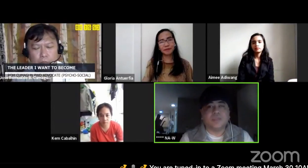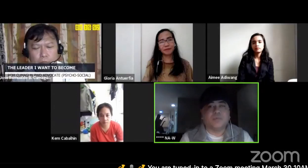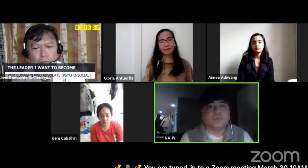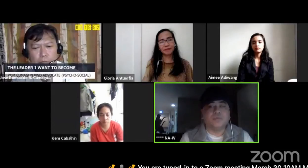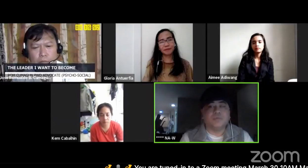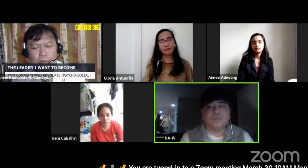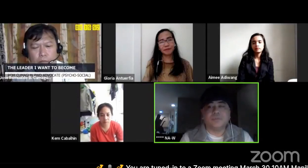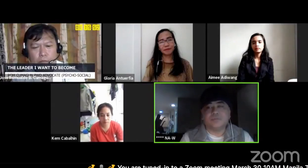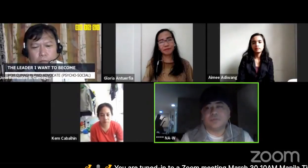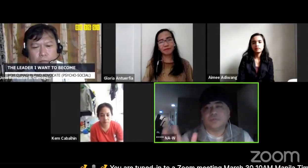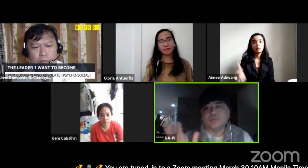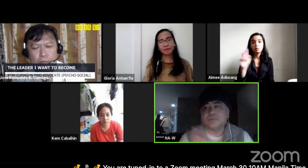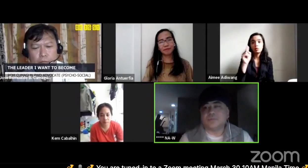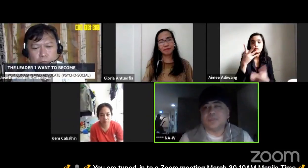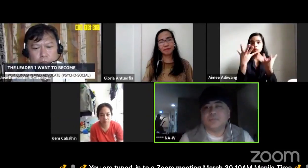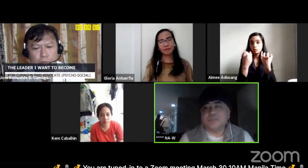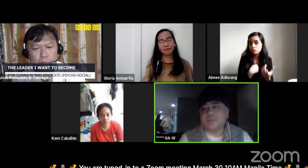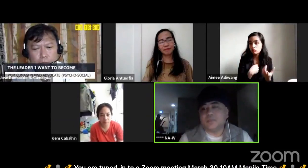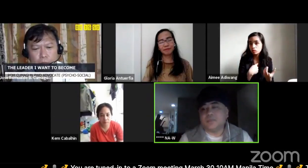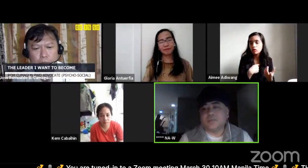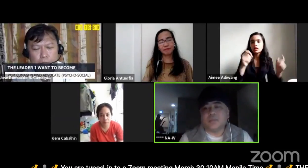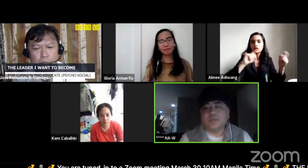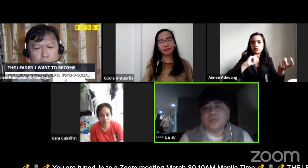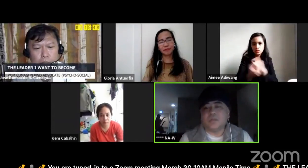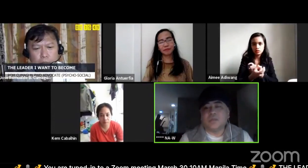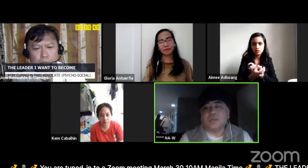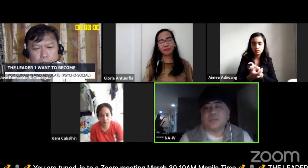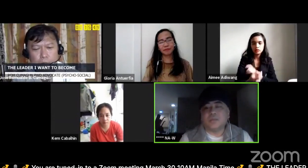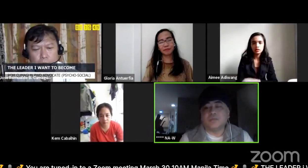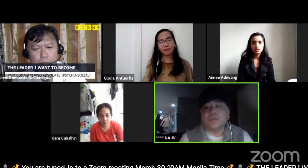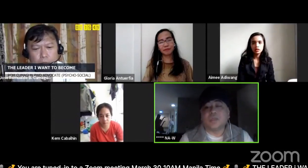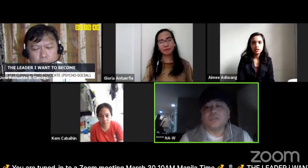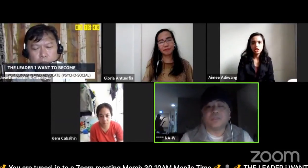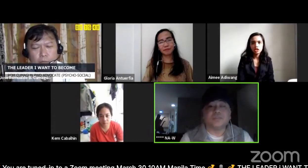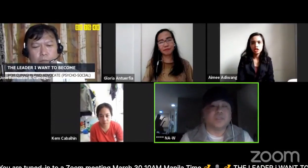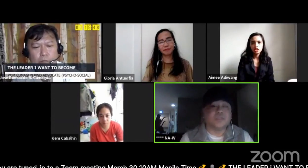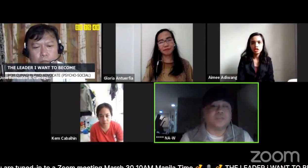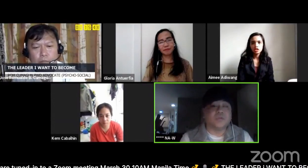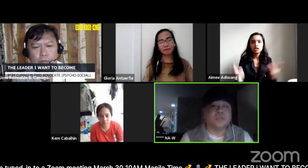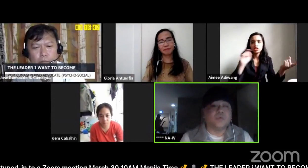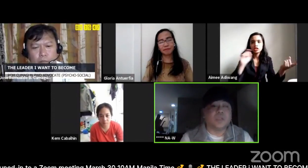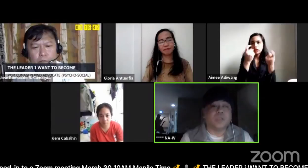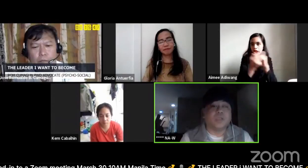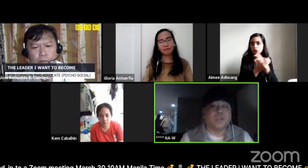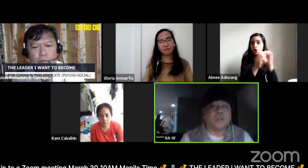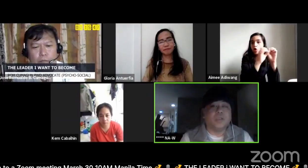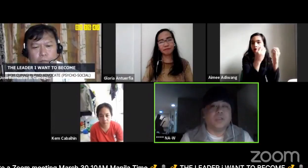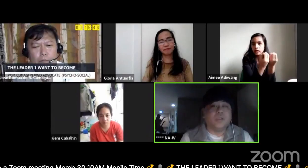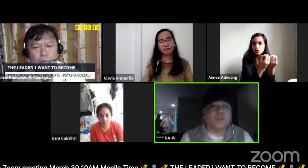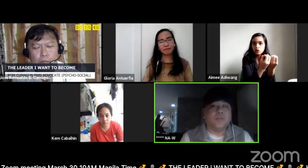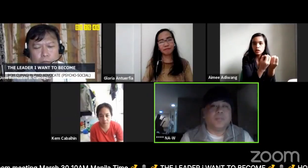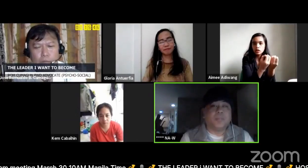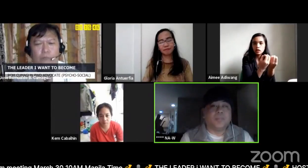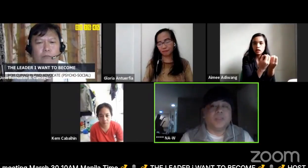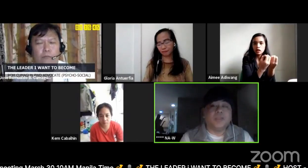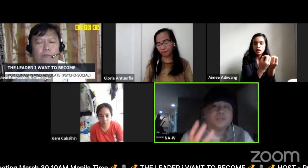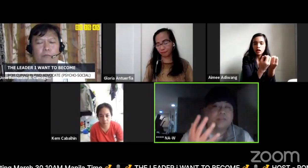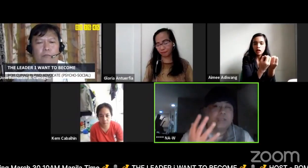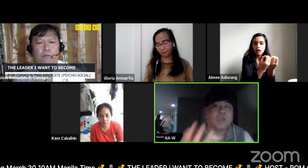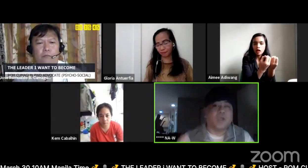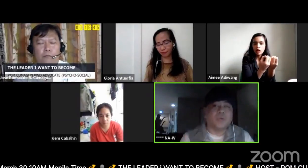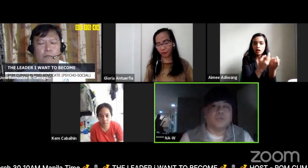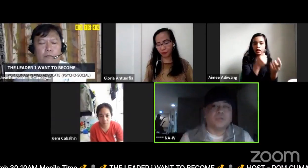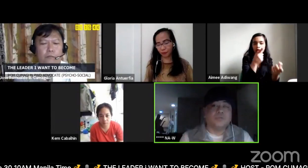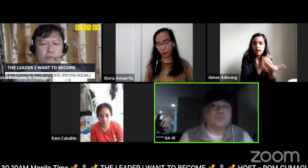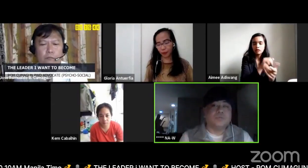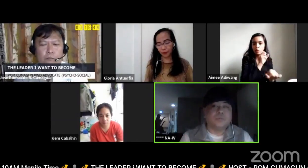the last thing I want to do is, change an organization that is already working. The